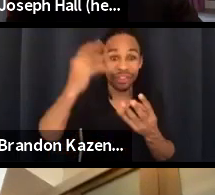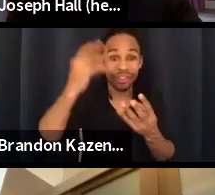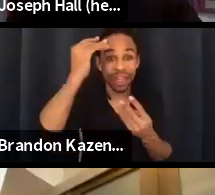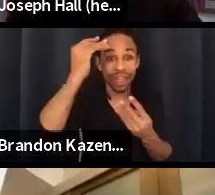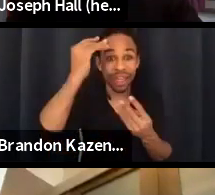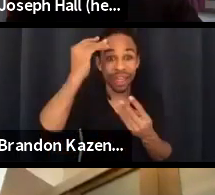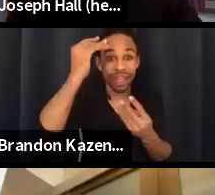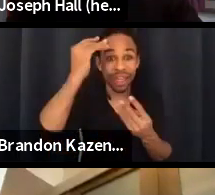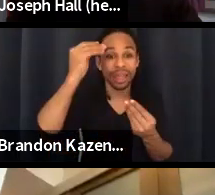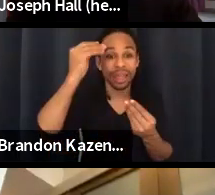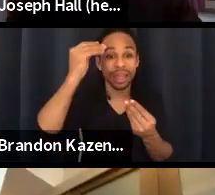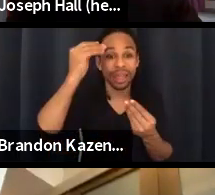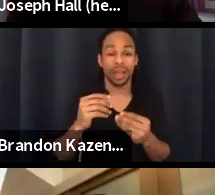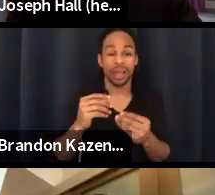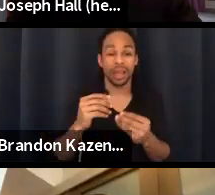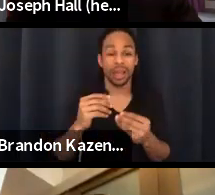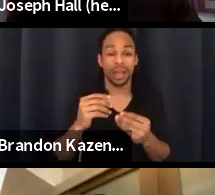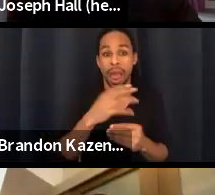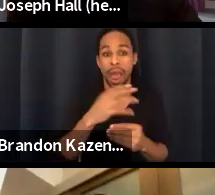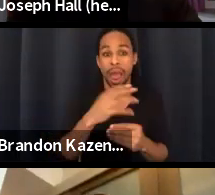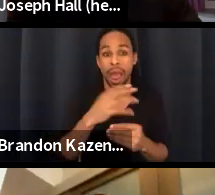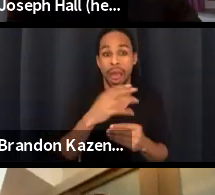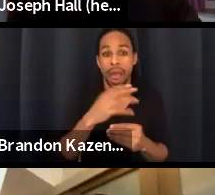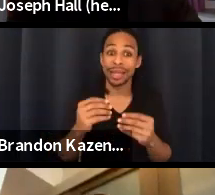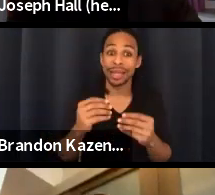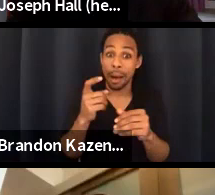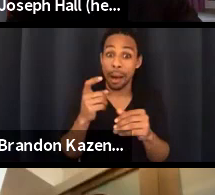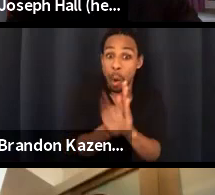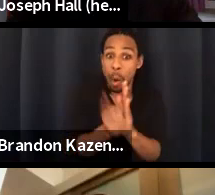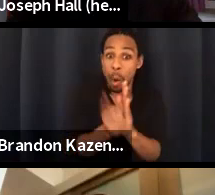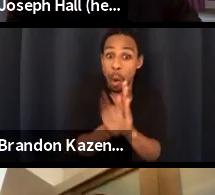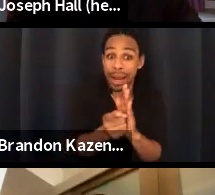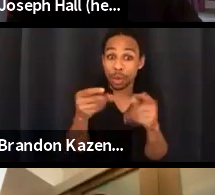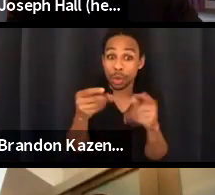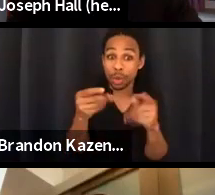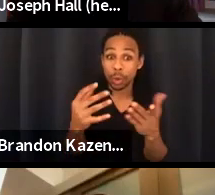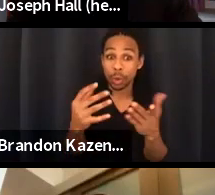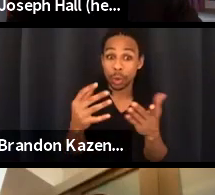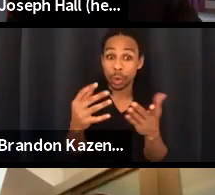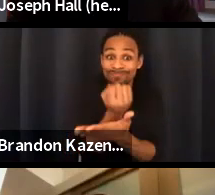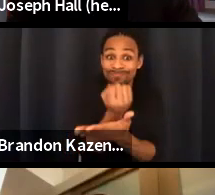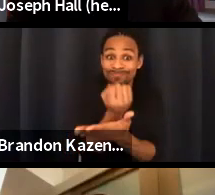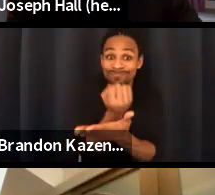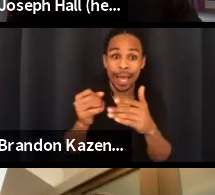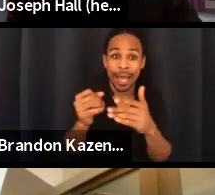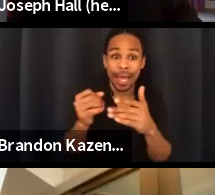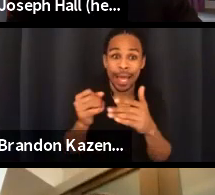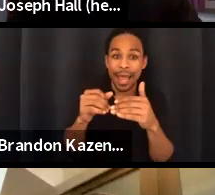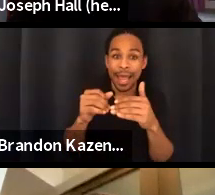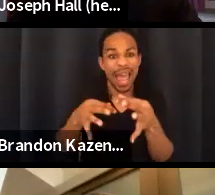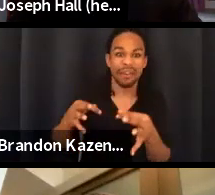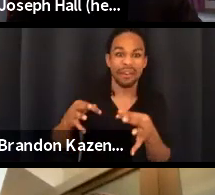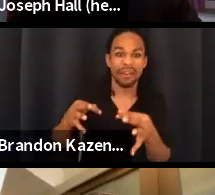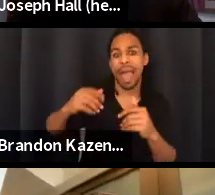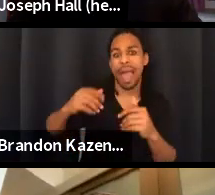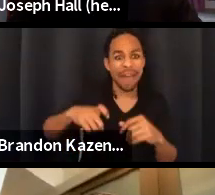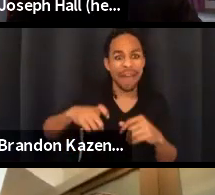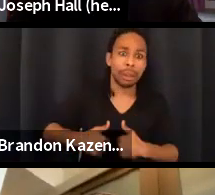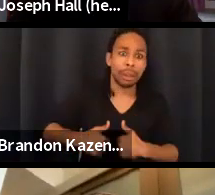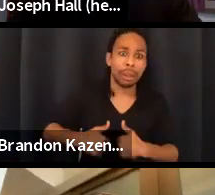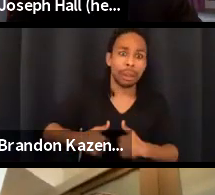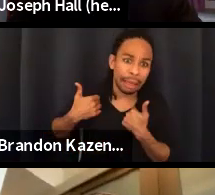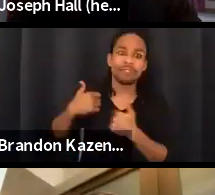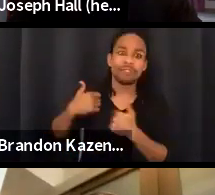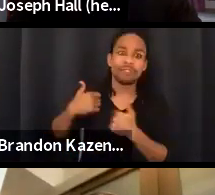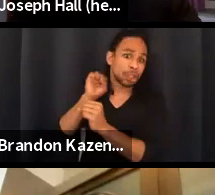front of it and to be able to speak very frankly and very